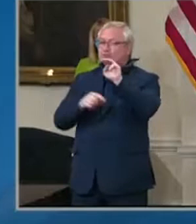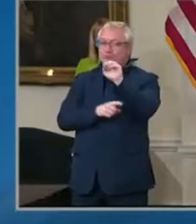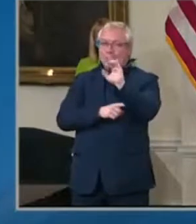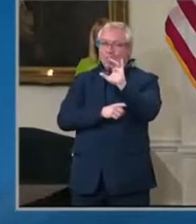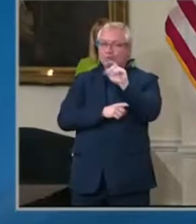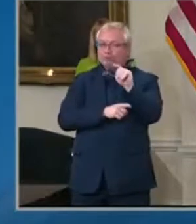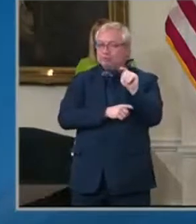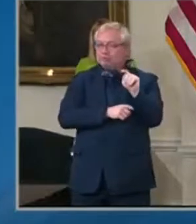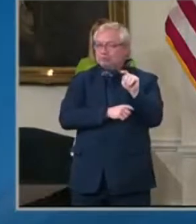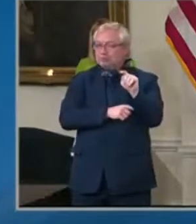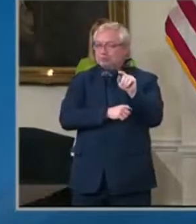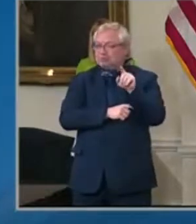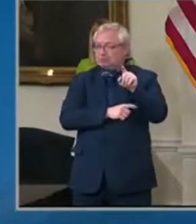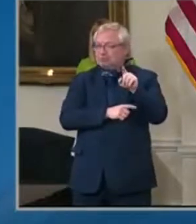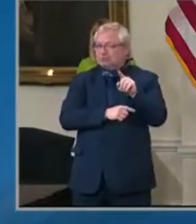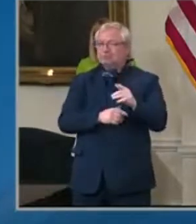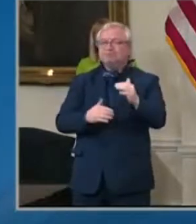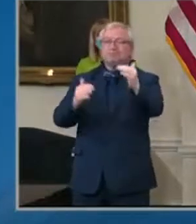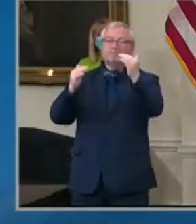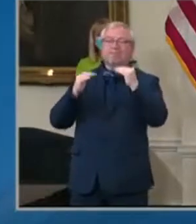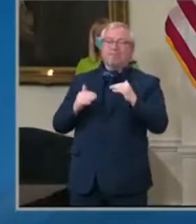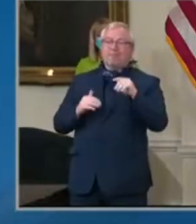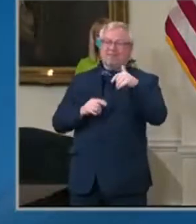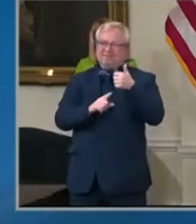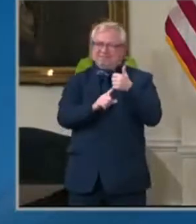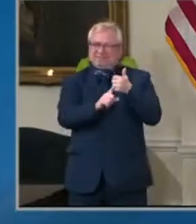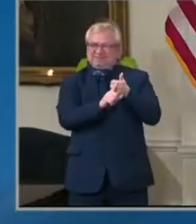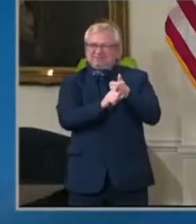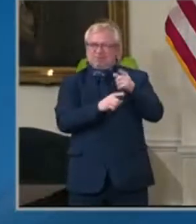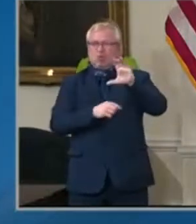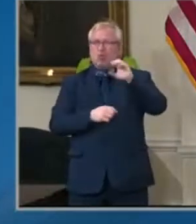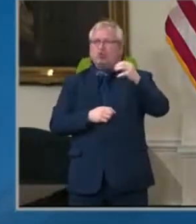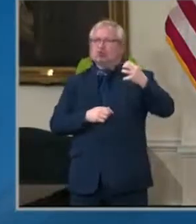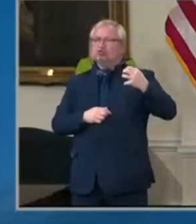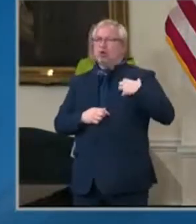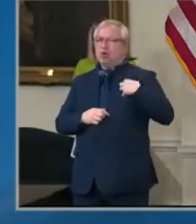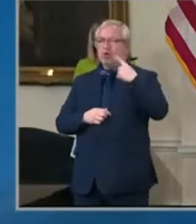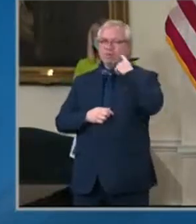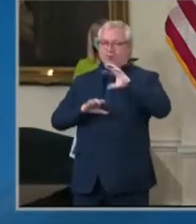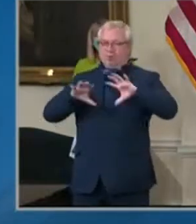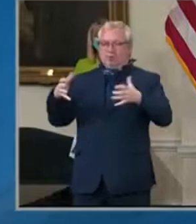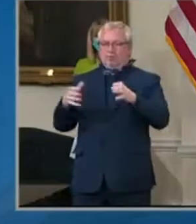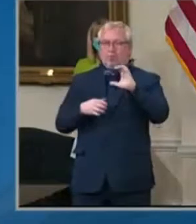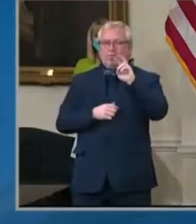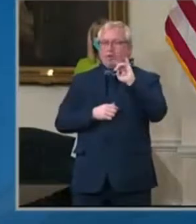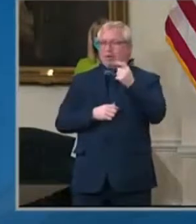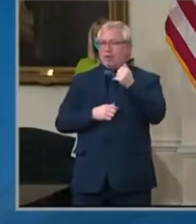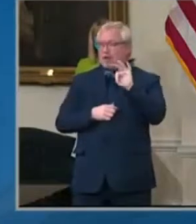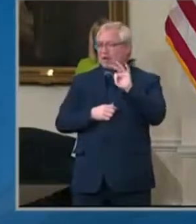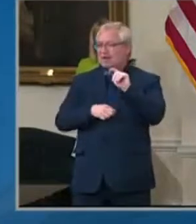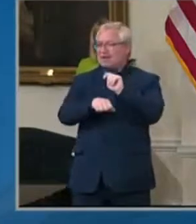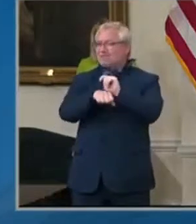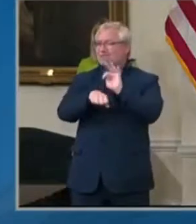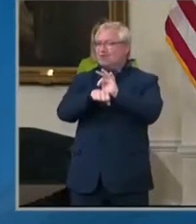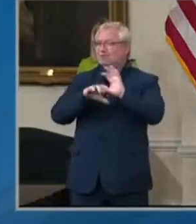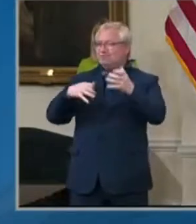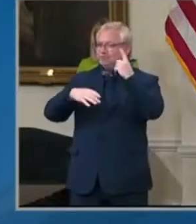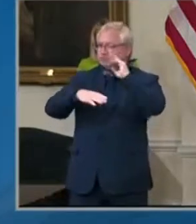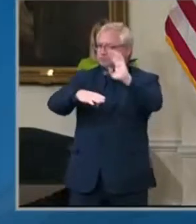Marriott International, who is the co-chair of the COVID-19 Task Force of the Business